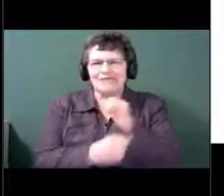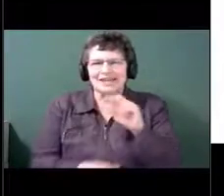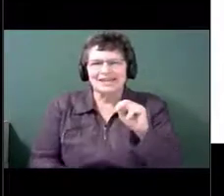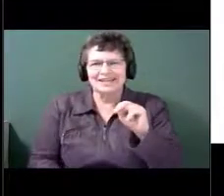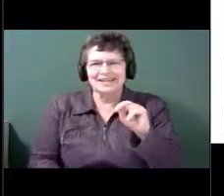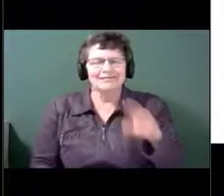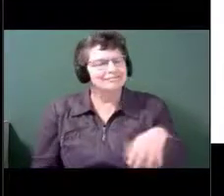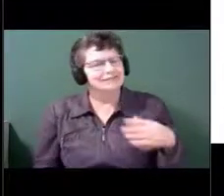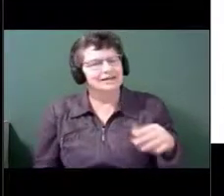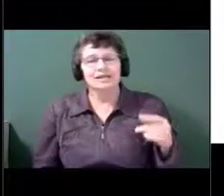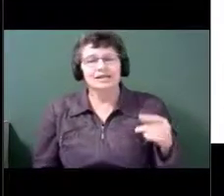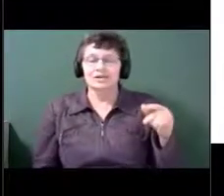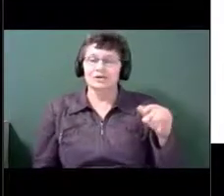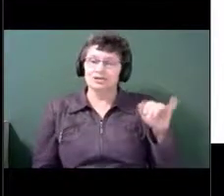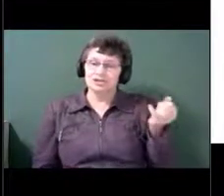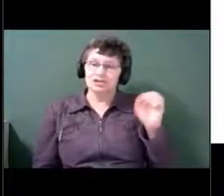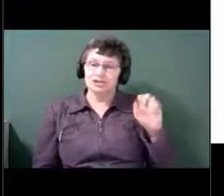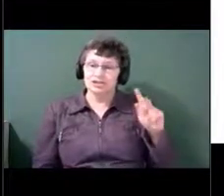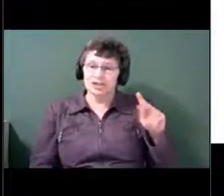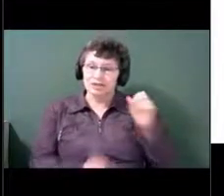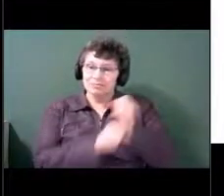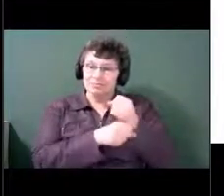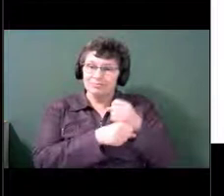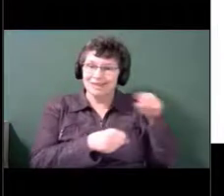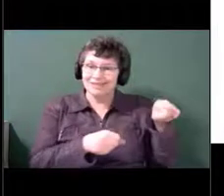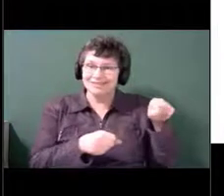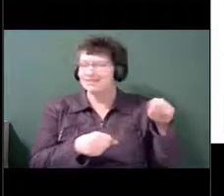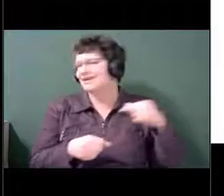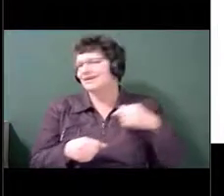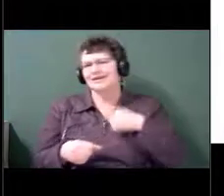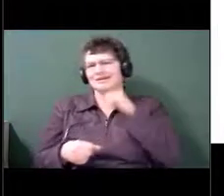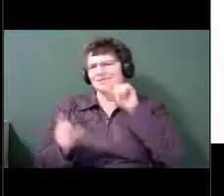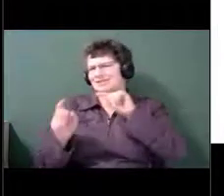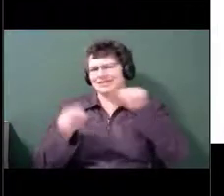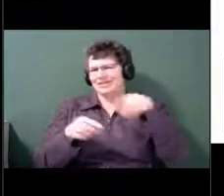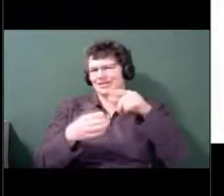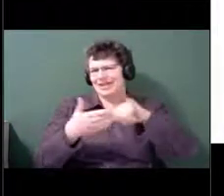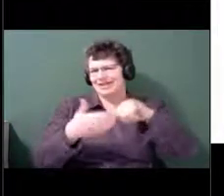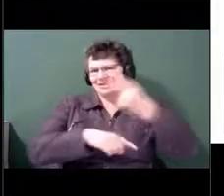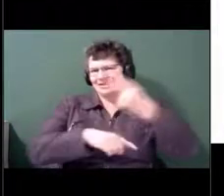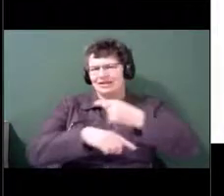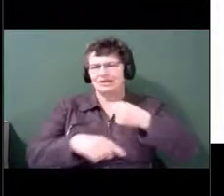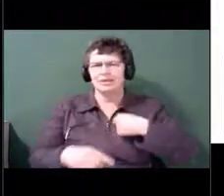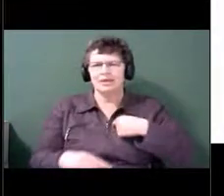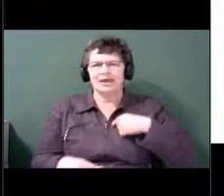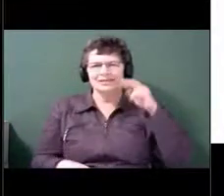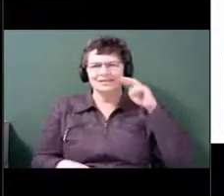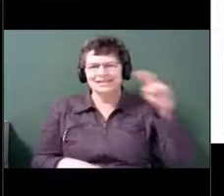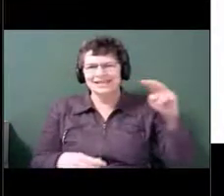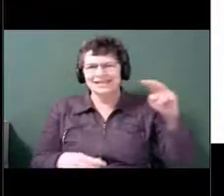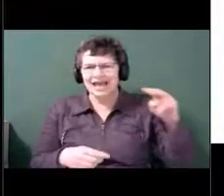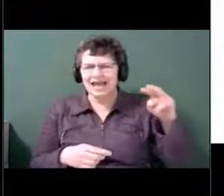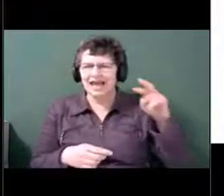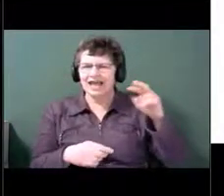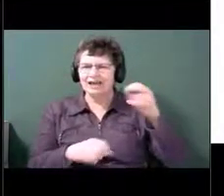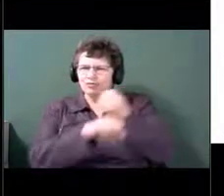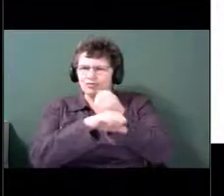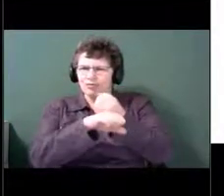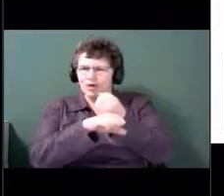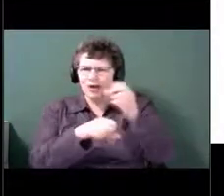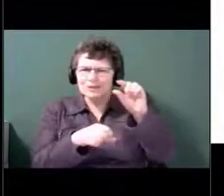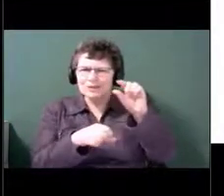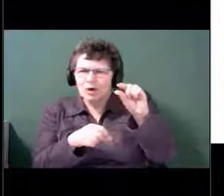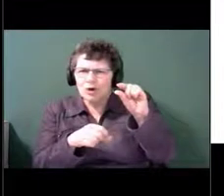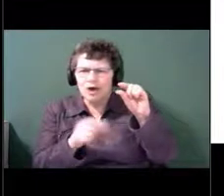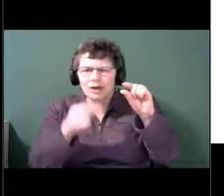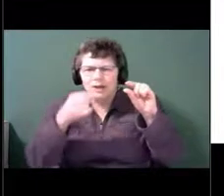his work throughout his life. But I just love the rock teetering on that piece of wood